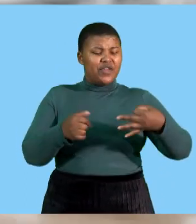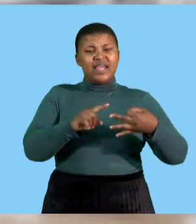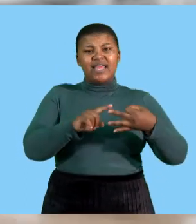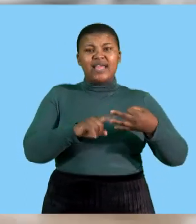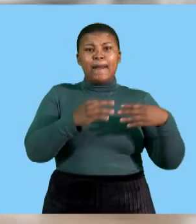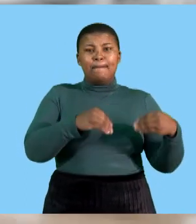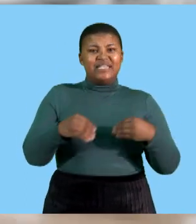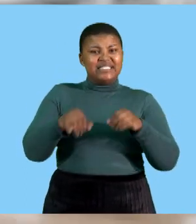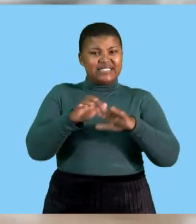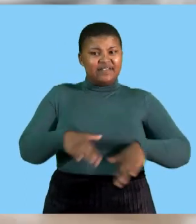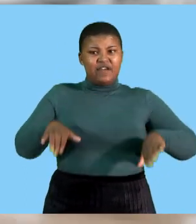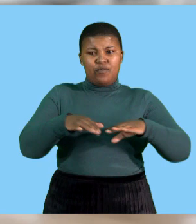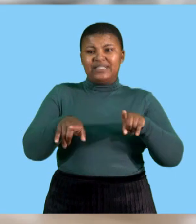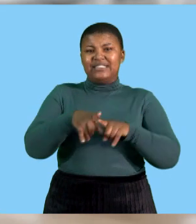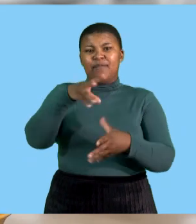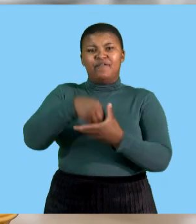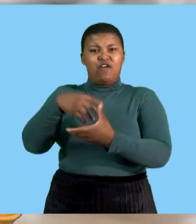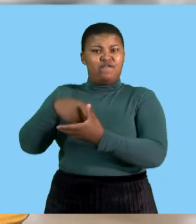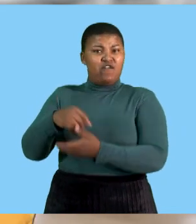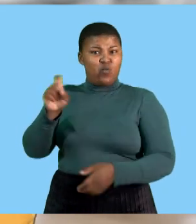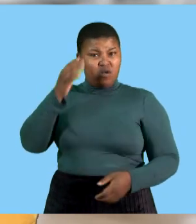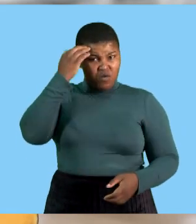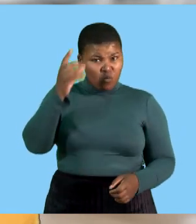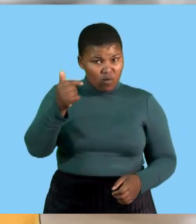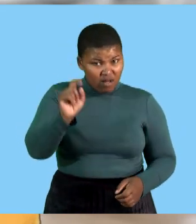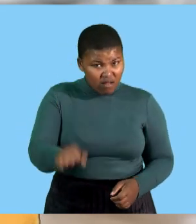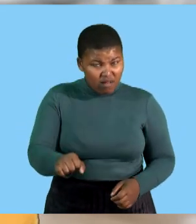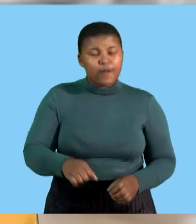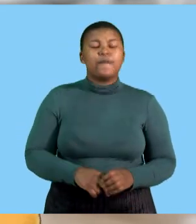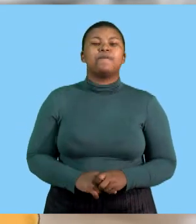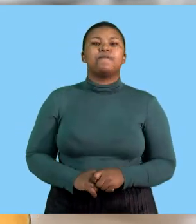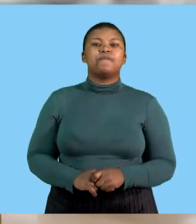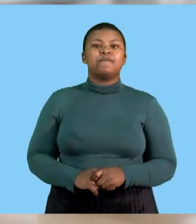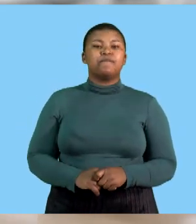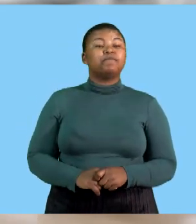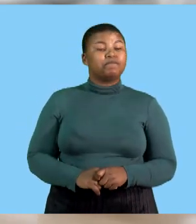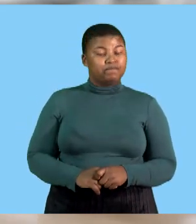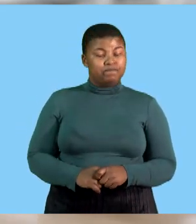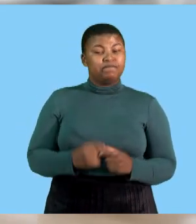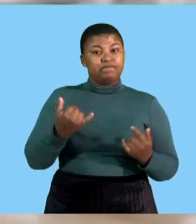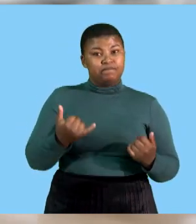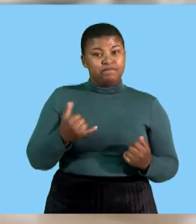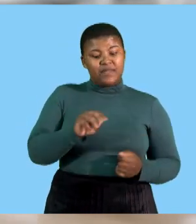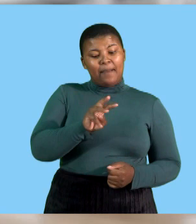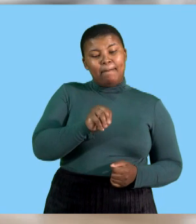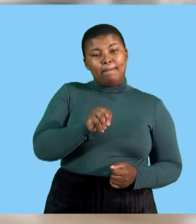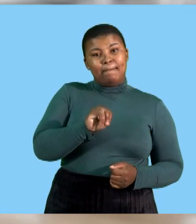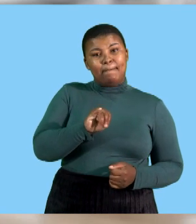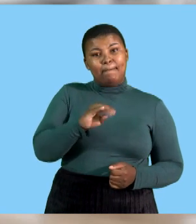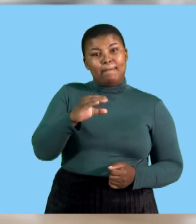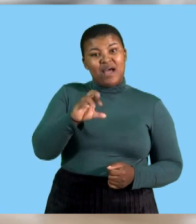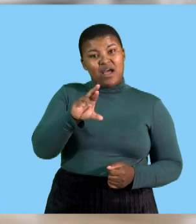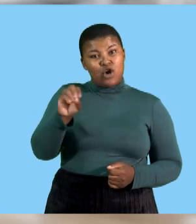and their components. So here we have the microenvironment. Now, of course, the microenvironment is